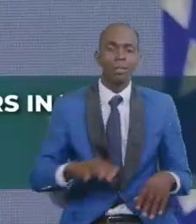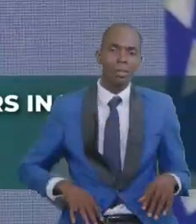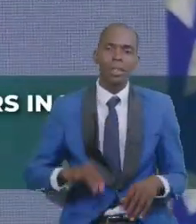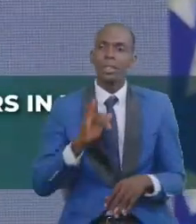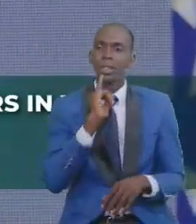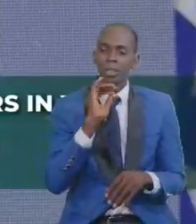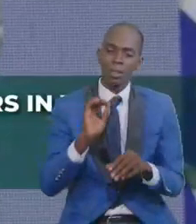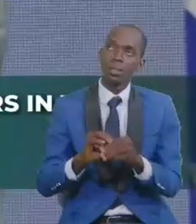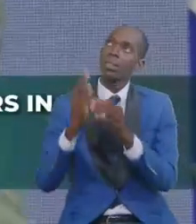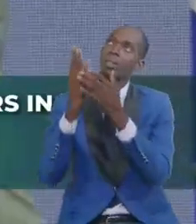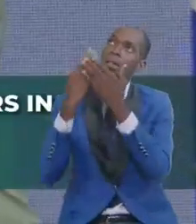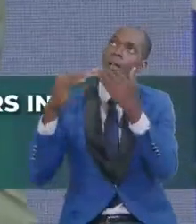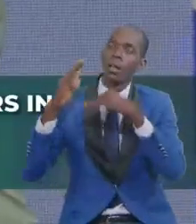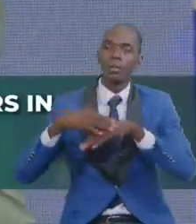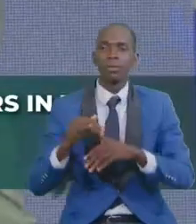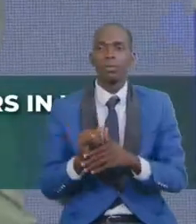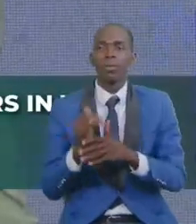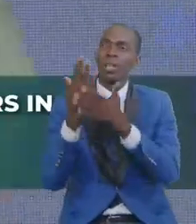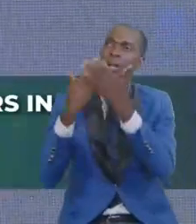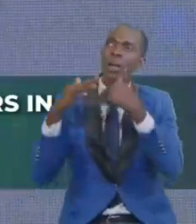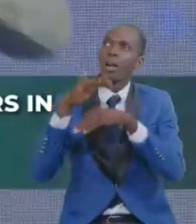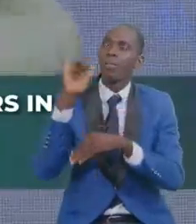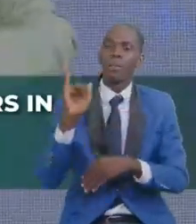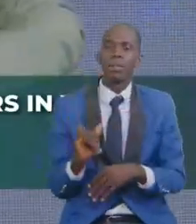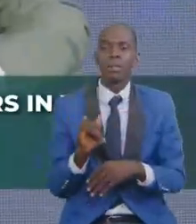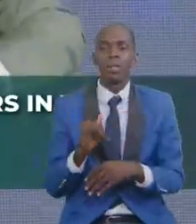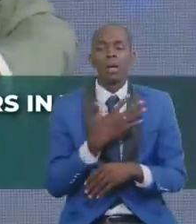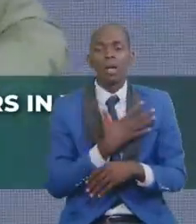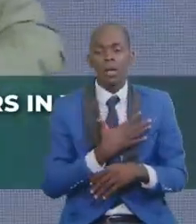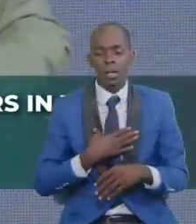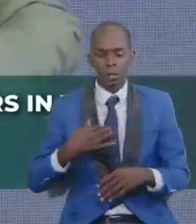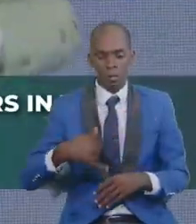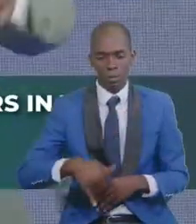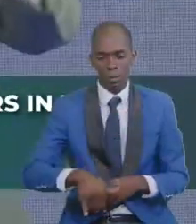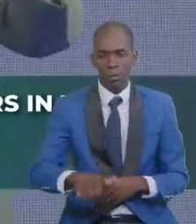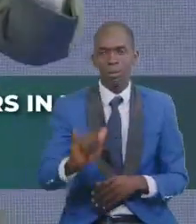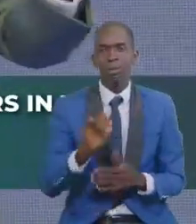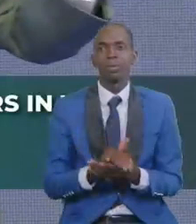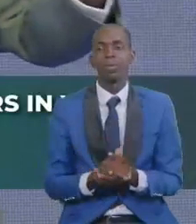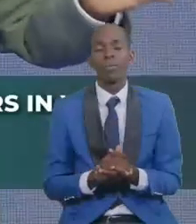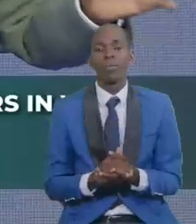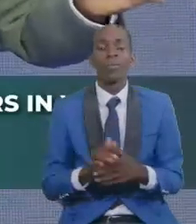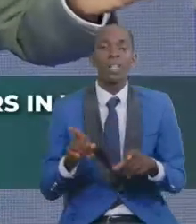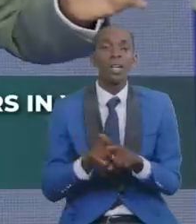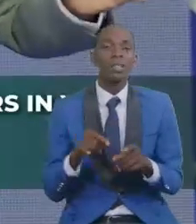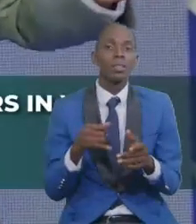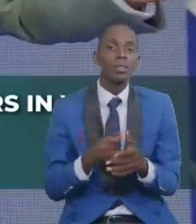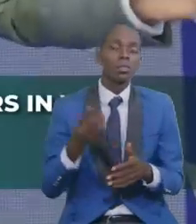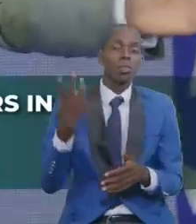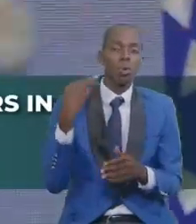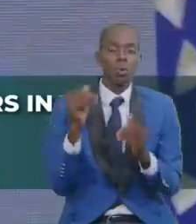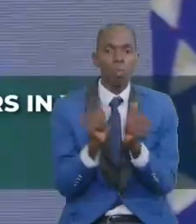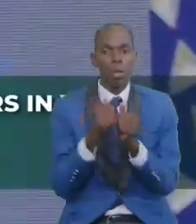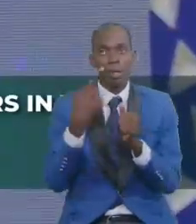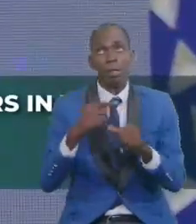heaven. Heavenly. And yet, as it worked with the Father